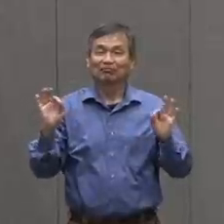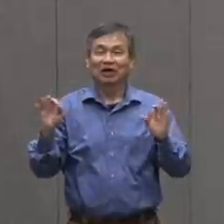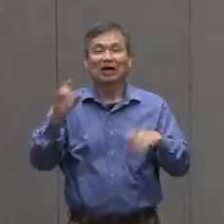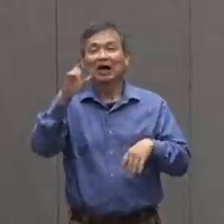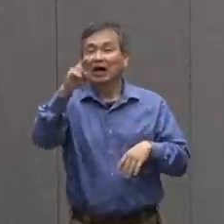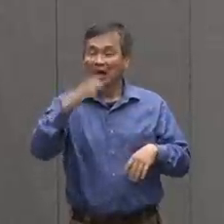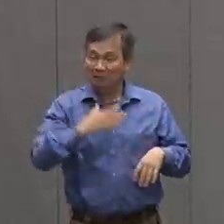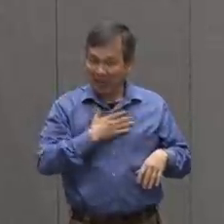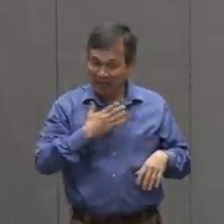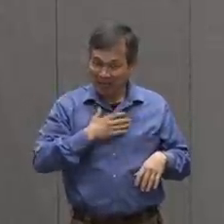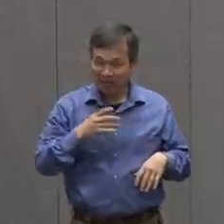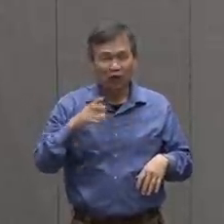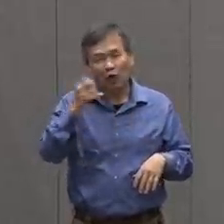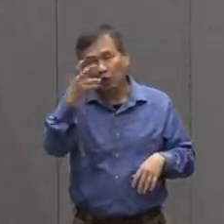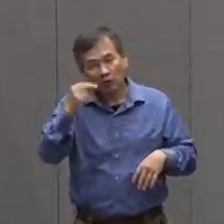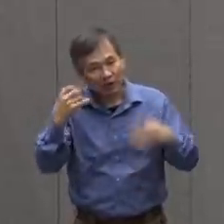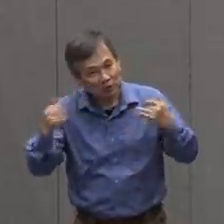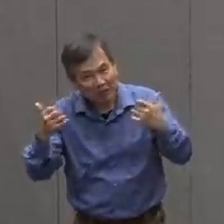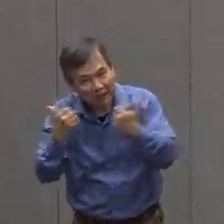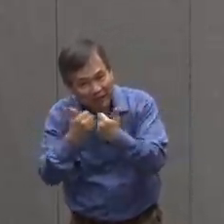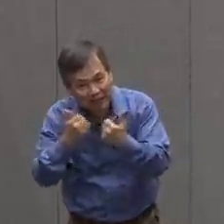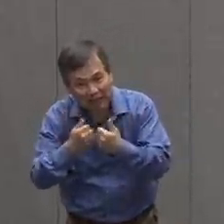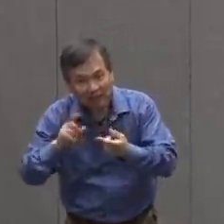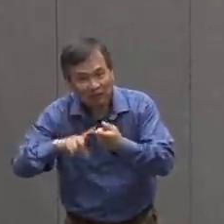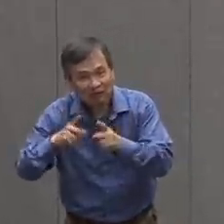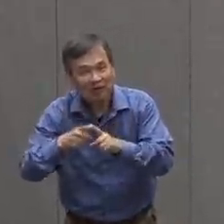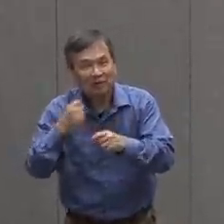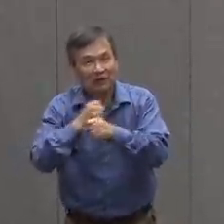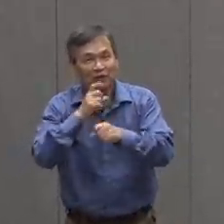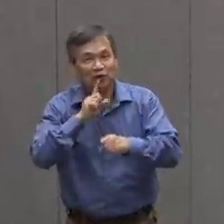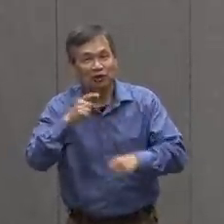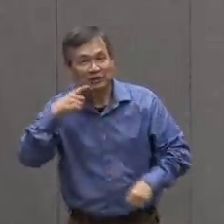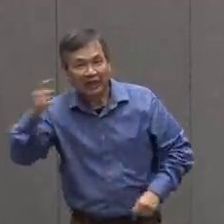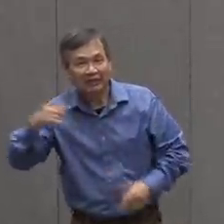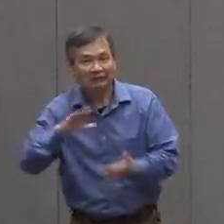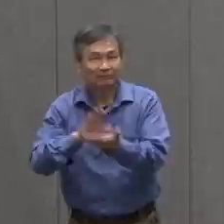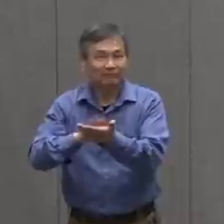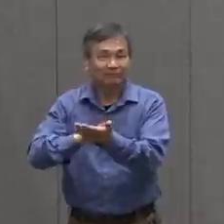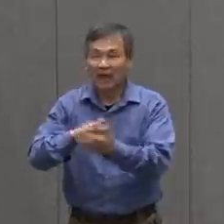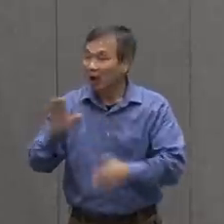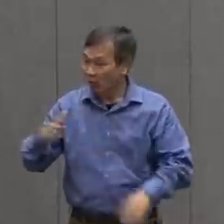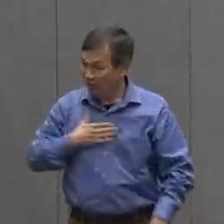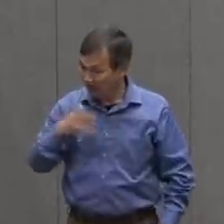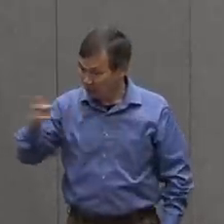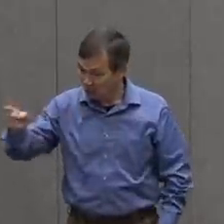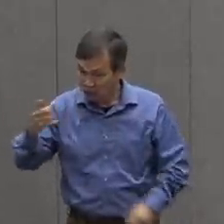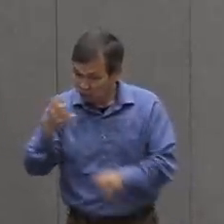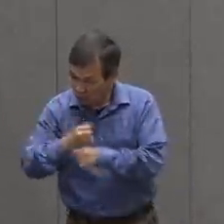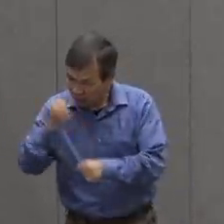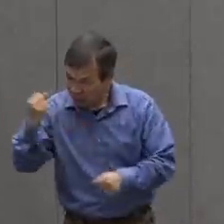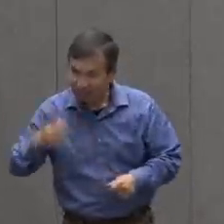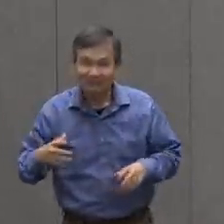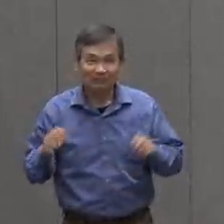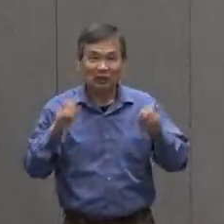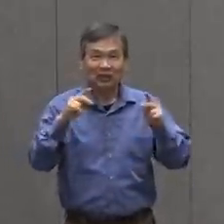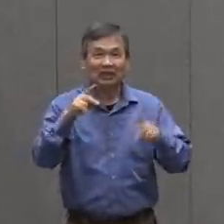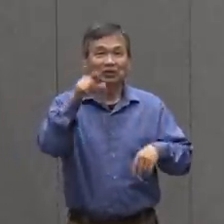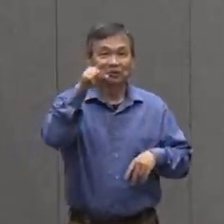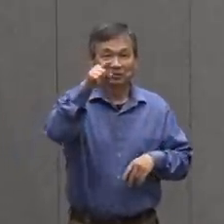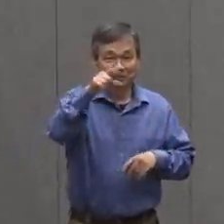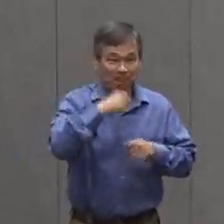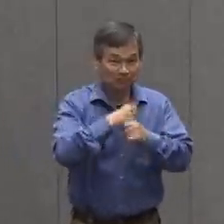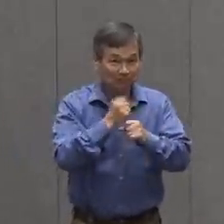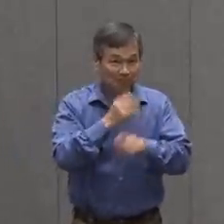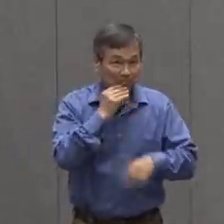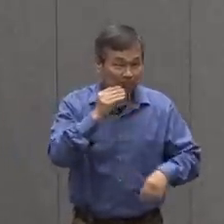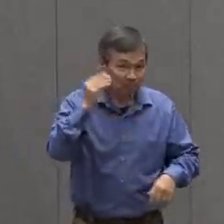so happy you won if they win. It makes you both feel really good when you're able to share that. So when you build this game at home, make sure